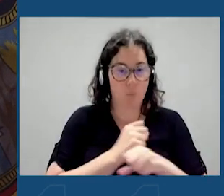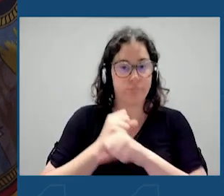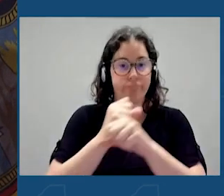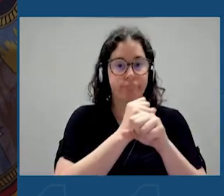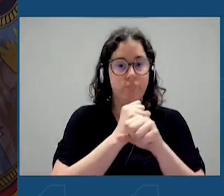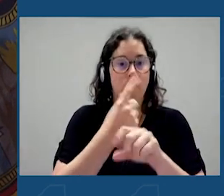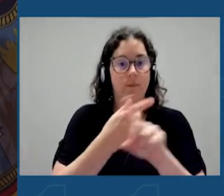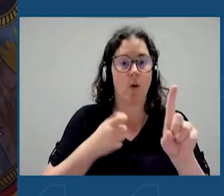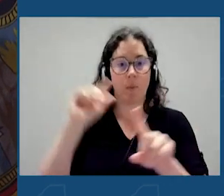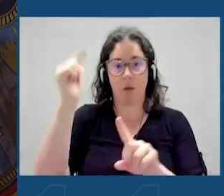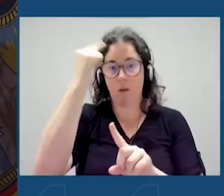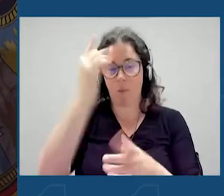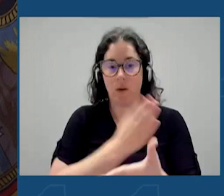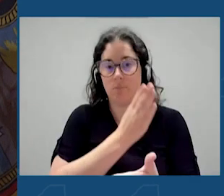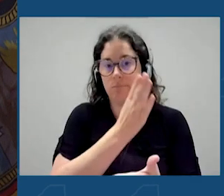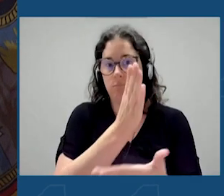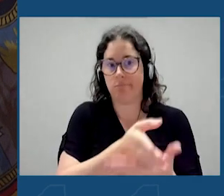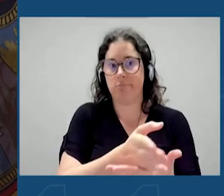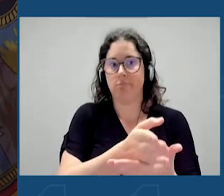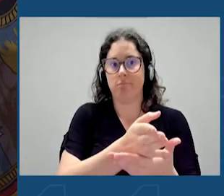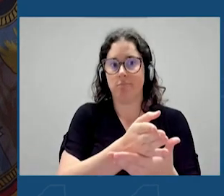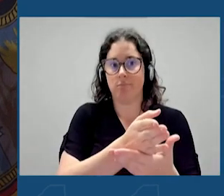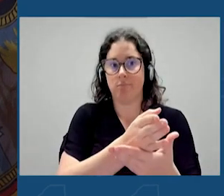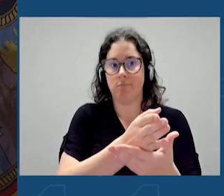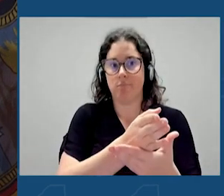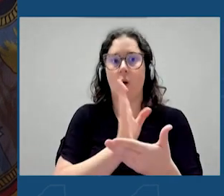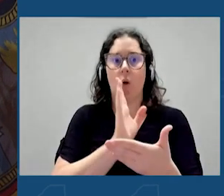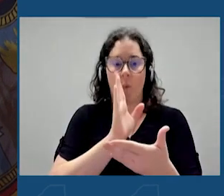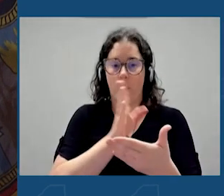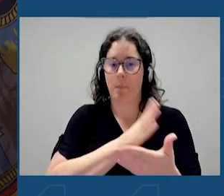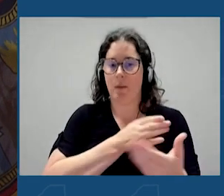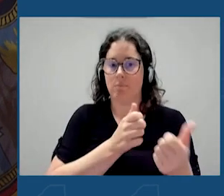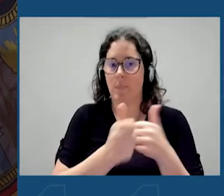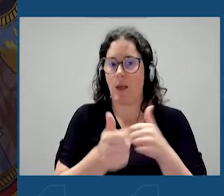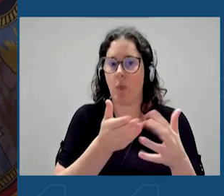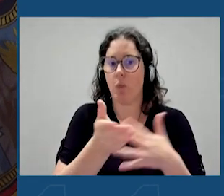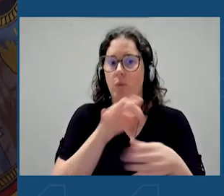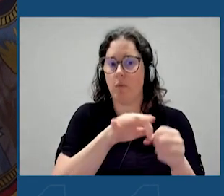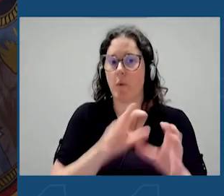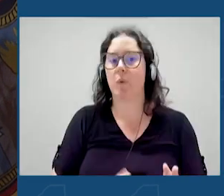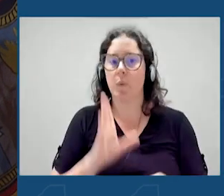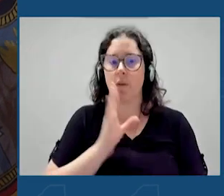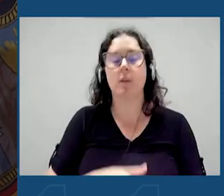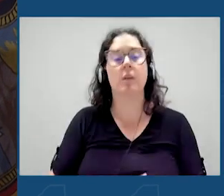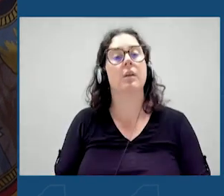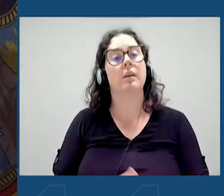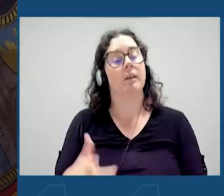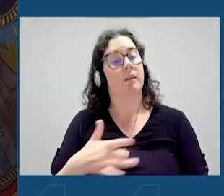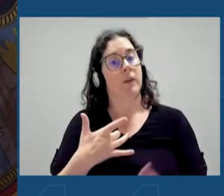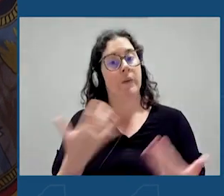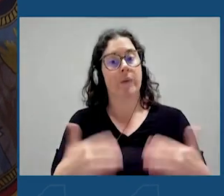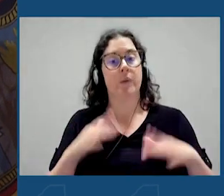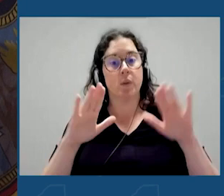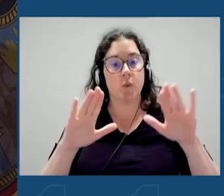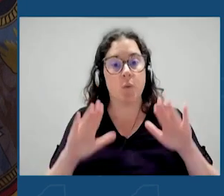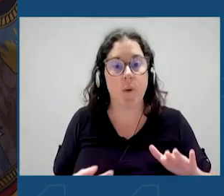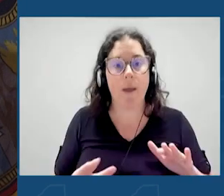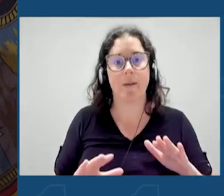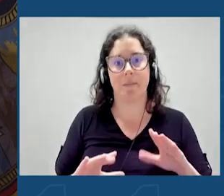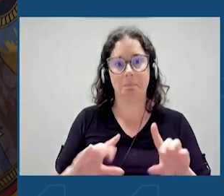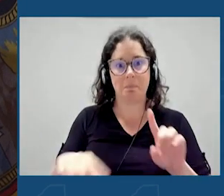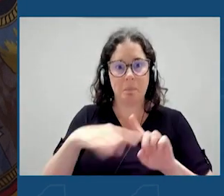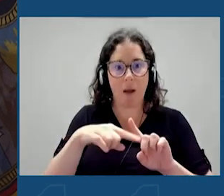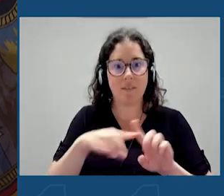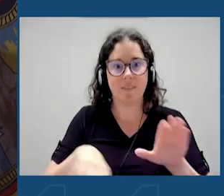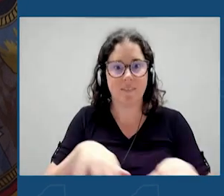government interference when it passes through the voters. It feels great to do something positive in the